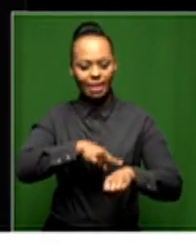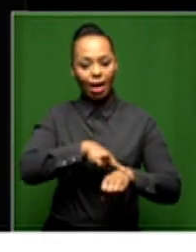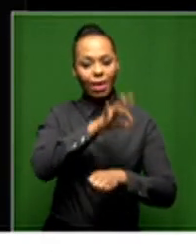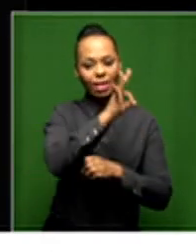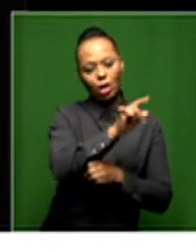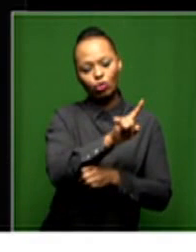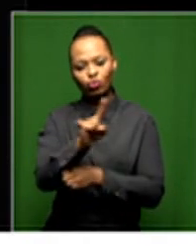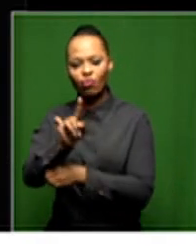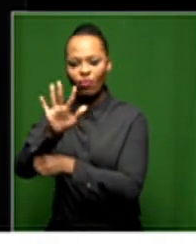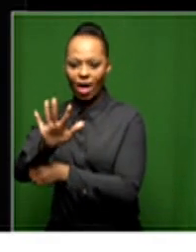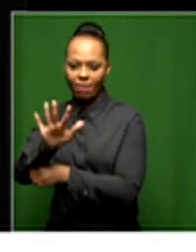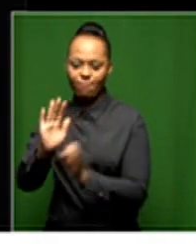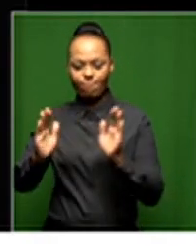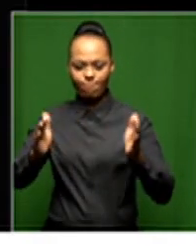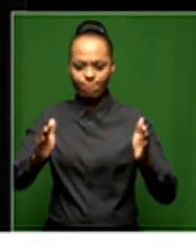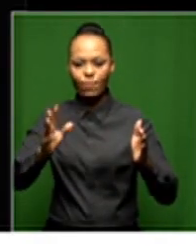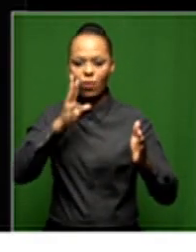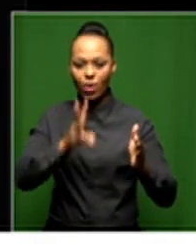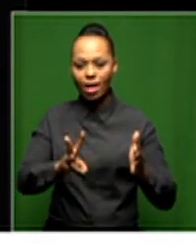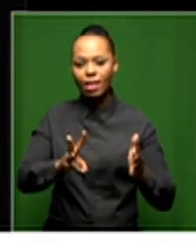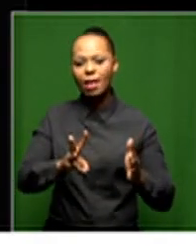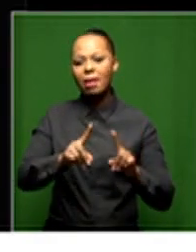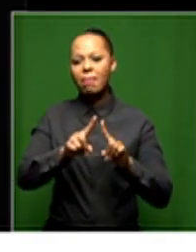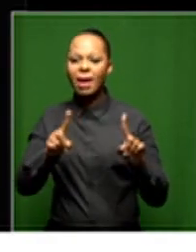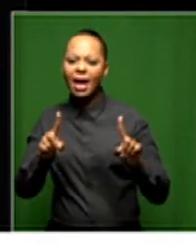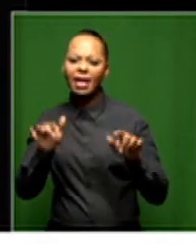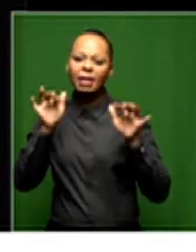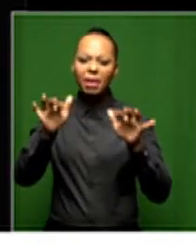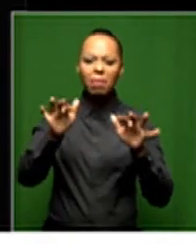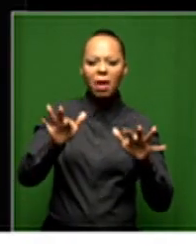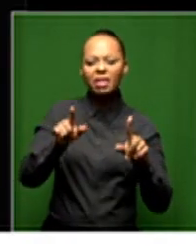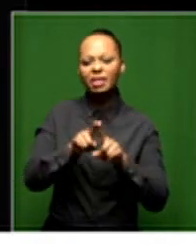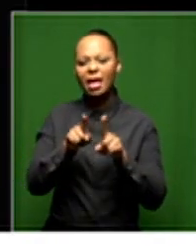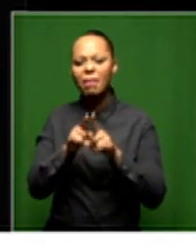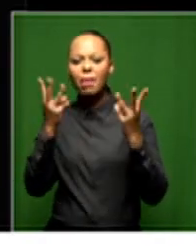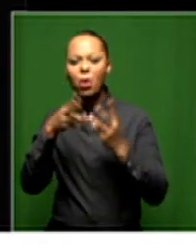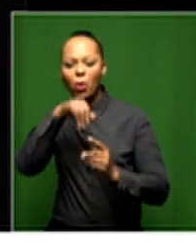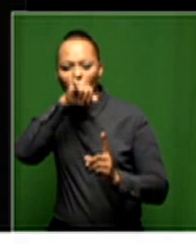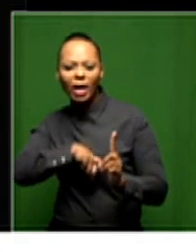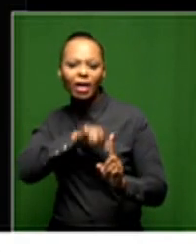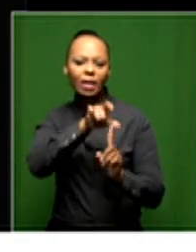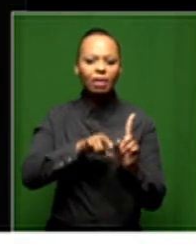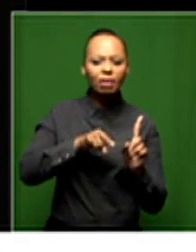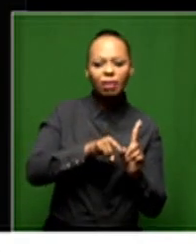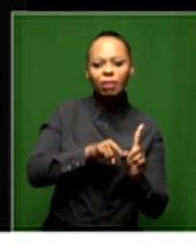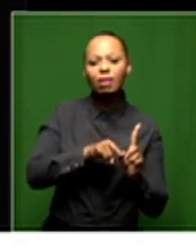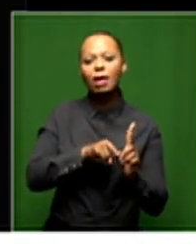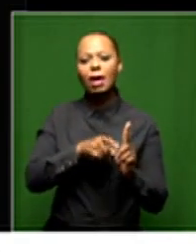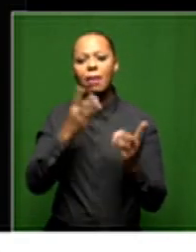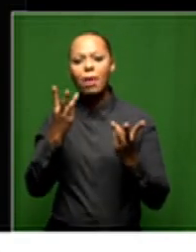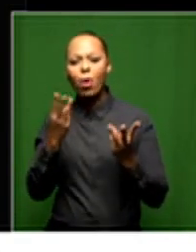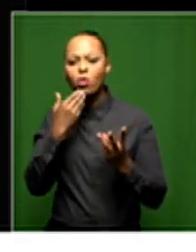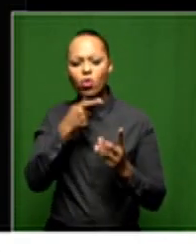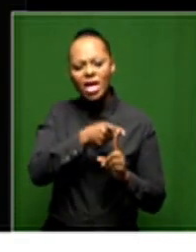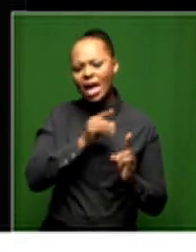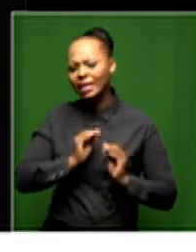5. And the details of which, in terms of how people, his fans, his, people he mentored, his partners